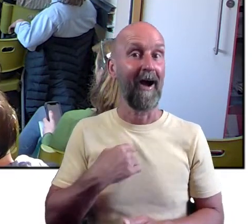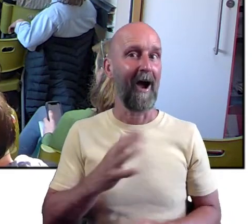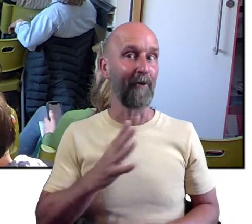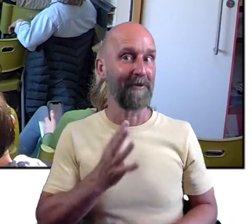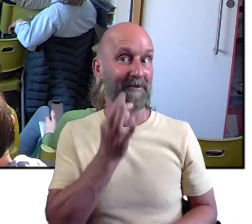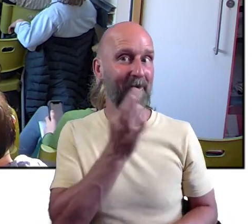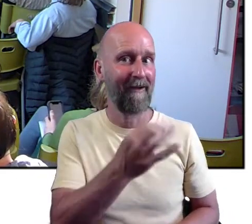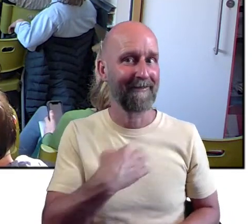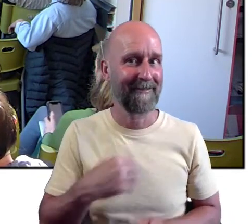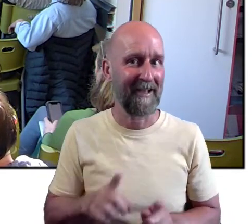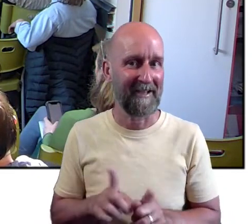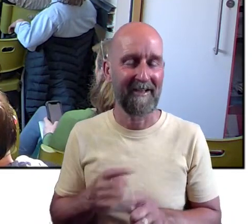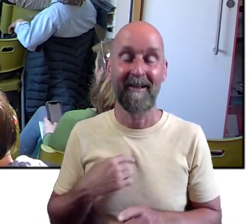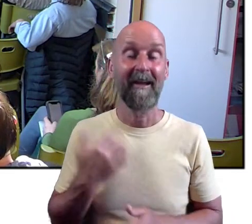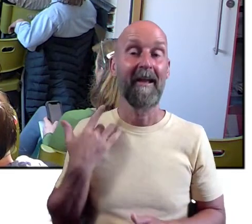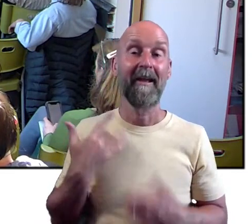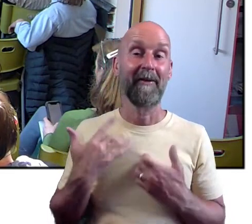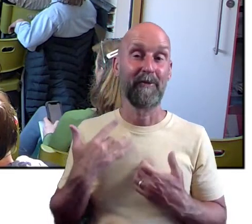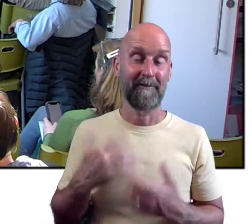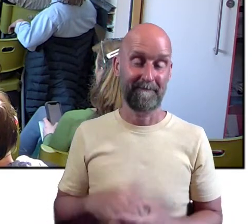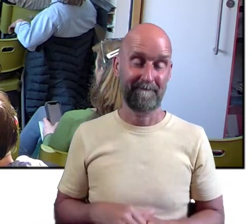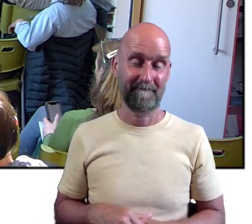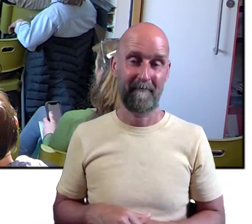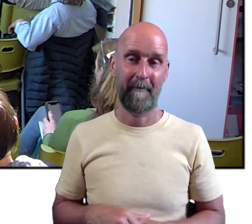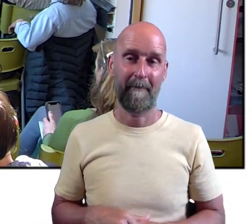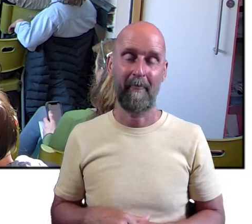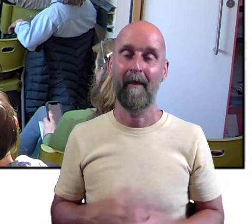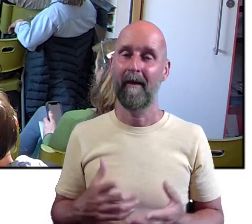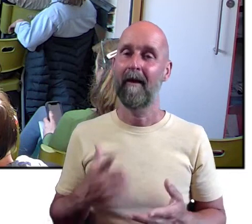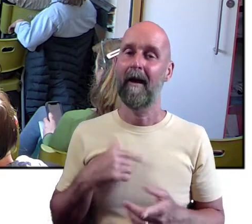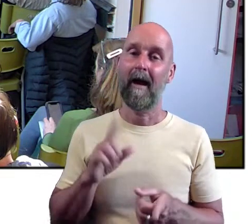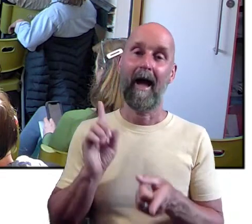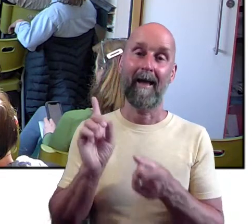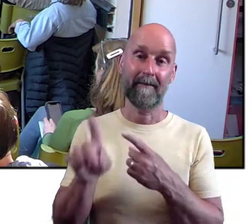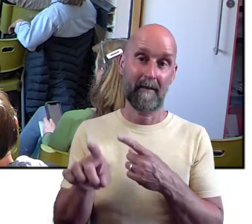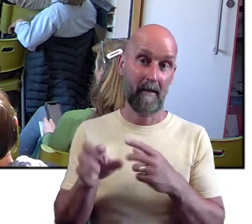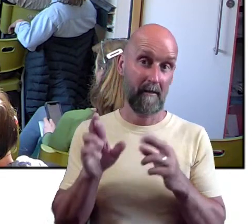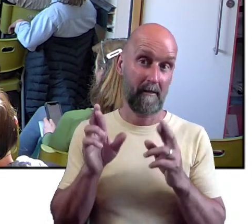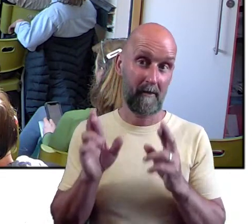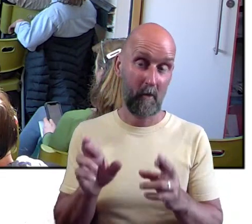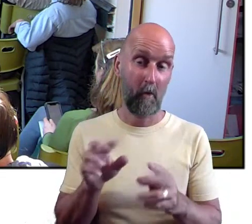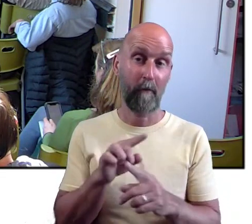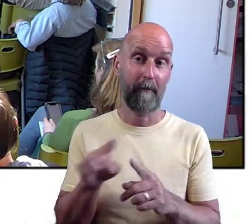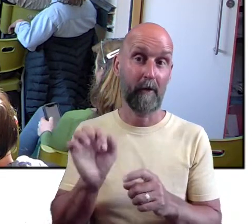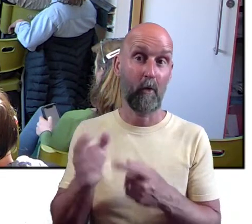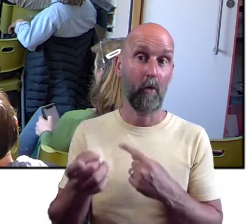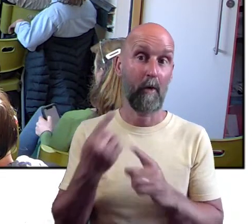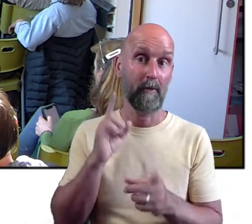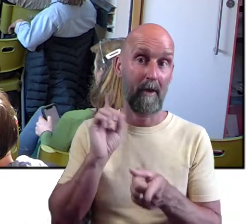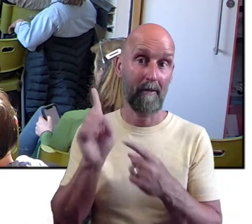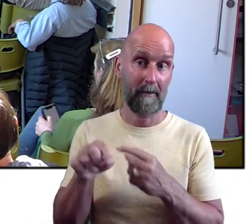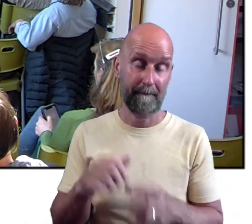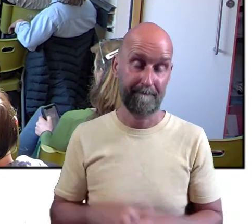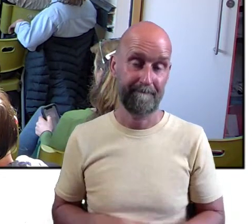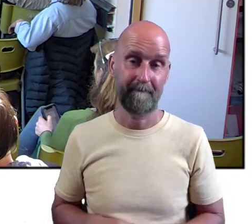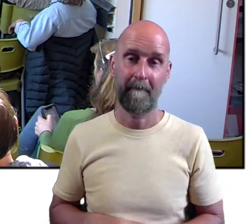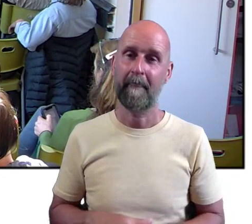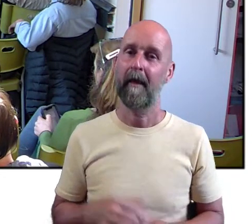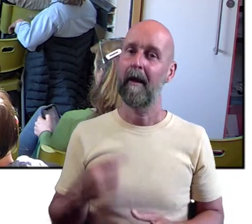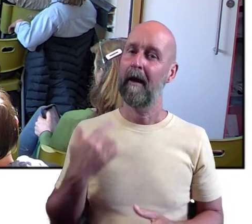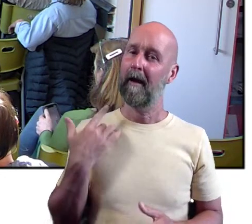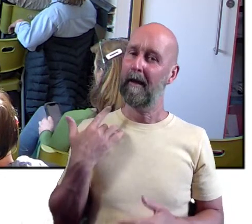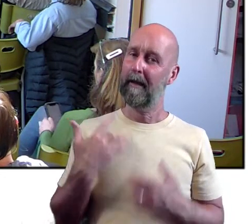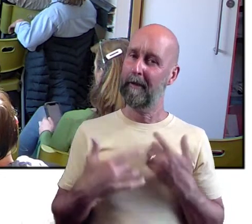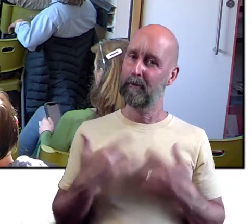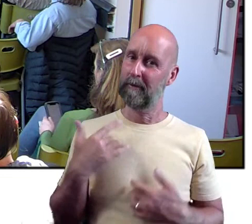Yeah, so it's interesting. So yeah, I'm going to give an answer to this, and hopefully it will answer your question as well. So I find it really interesting when